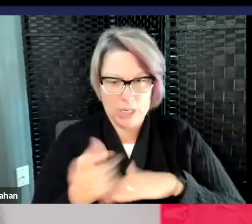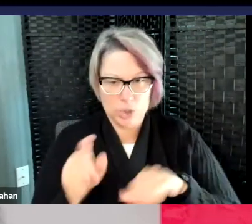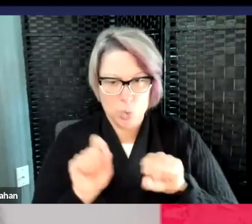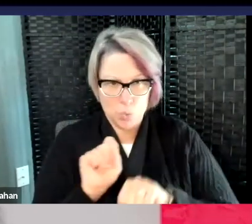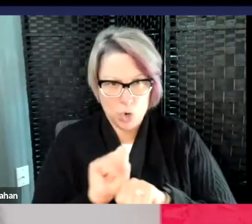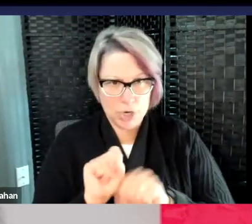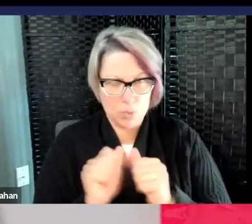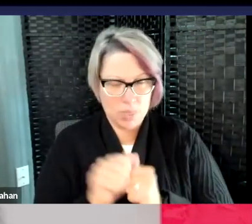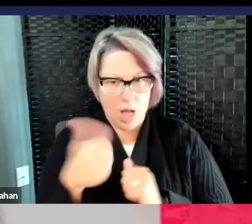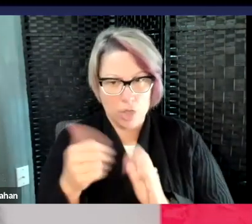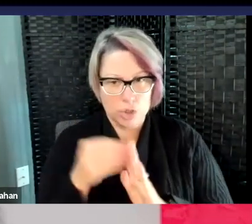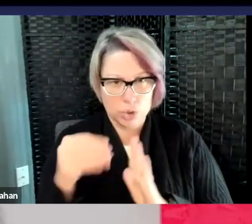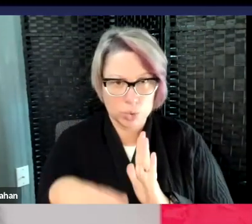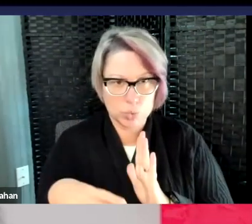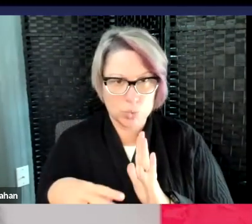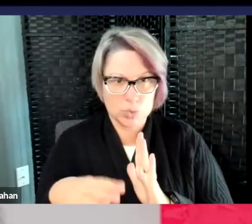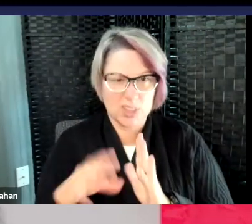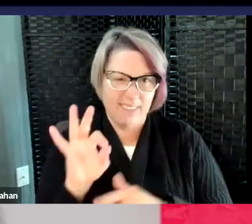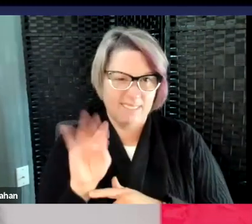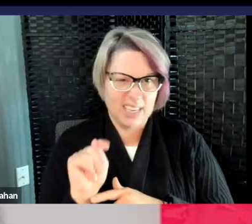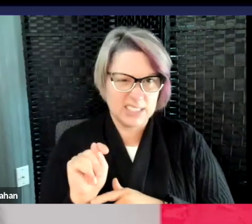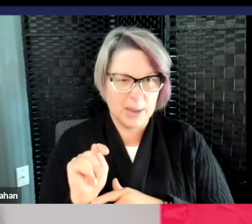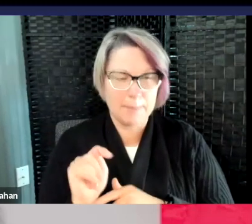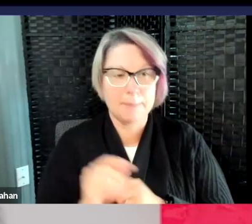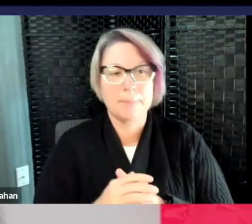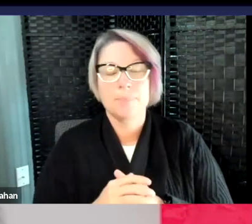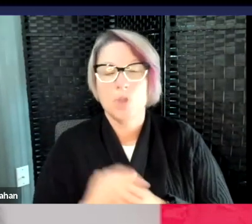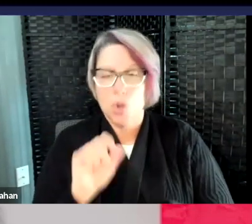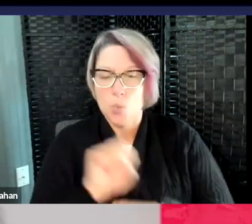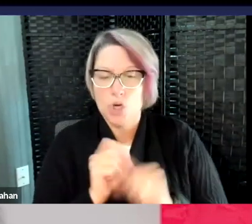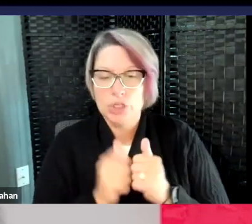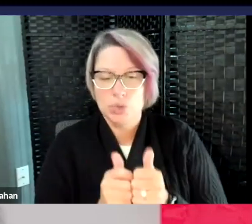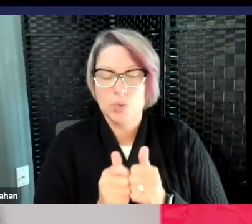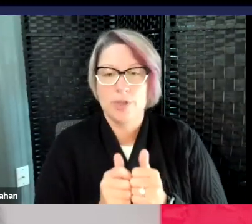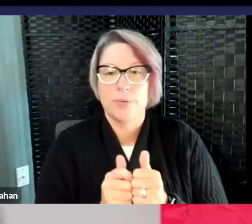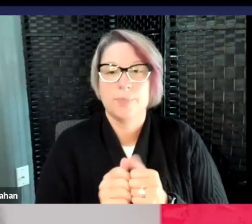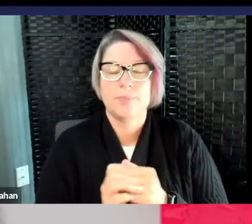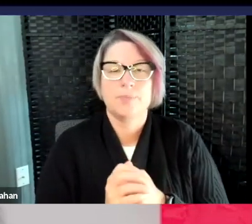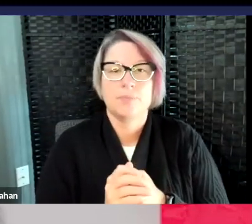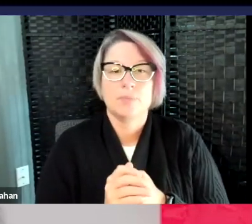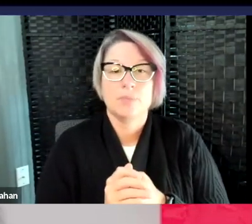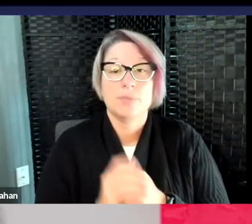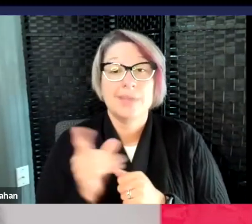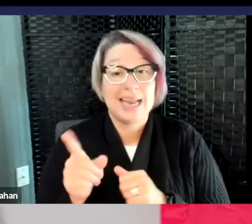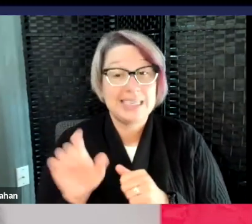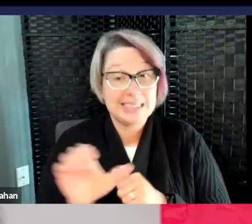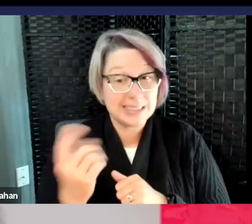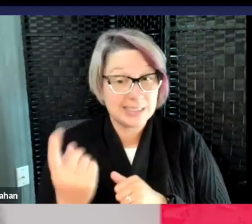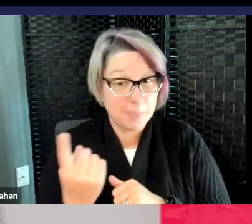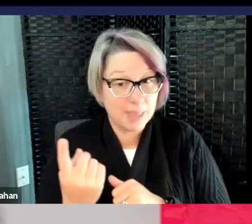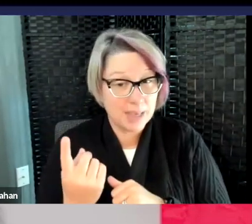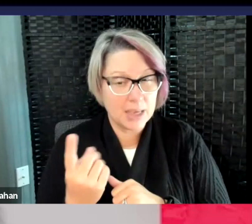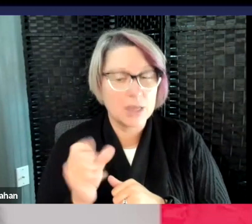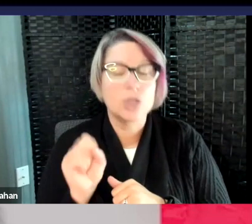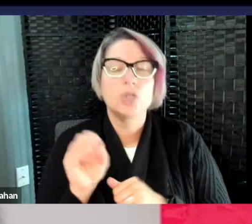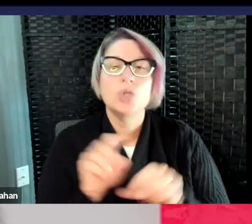another student, okay, they're on like FaceTime or something, and they're working together, and he does something here, and so as we watch,